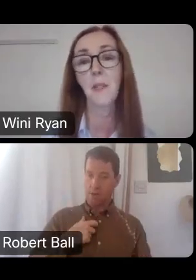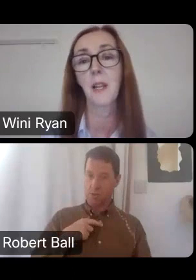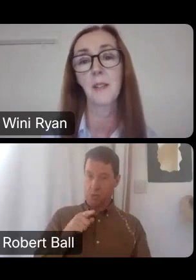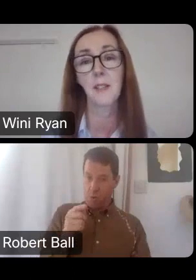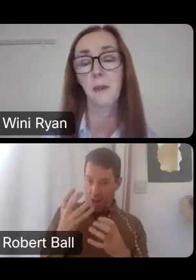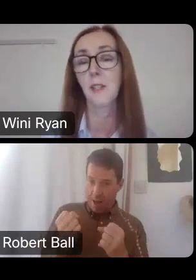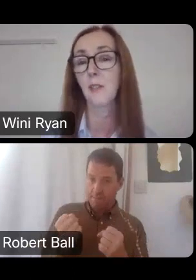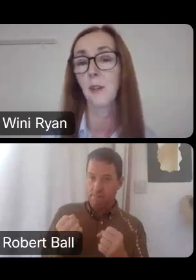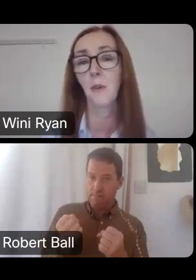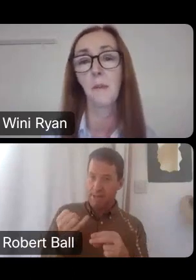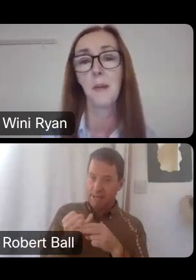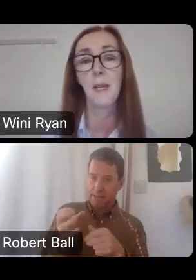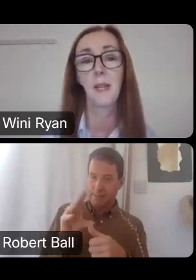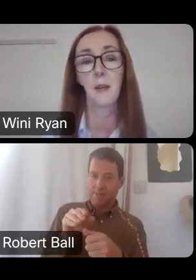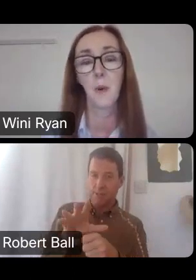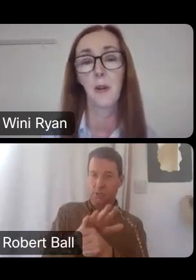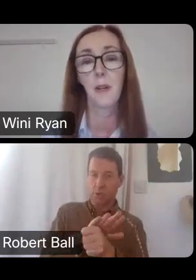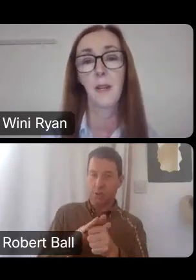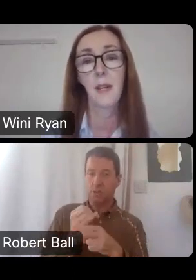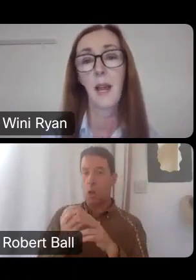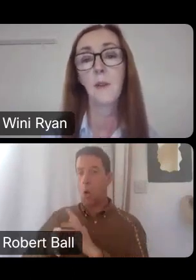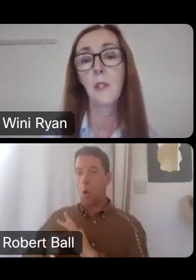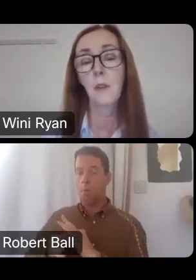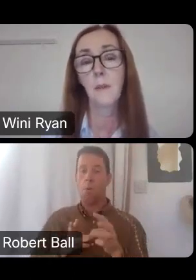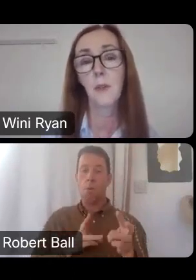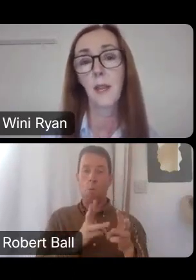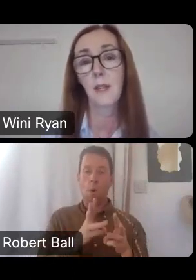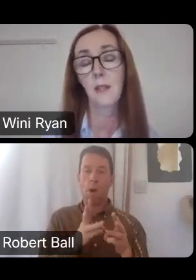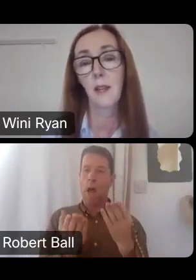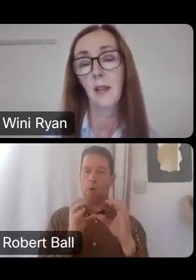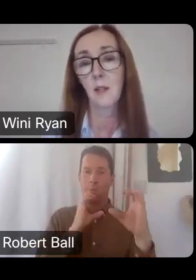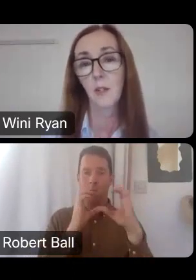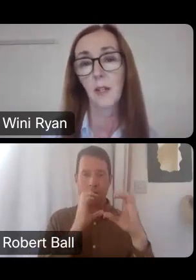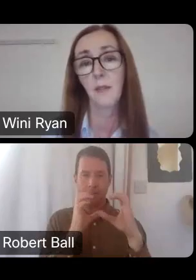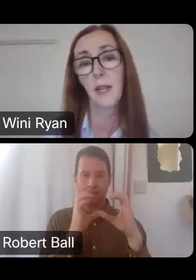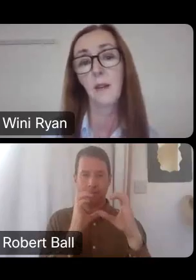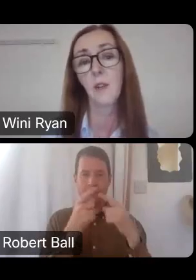in particular situations at home, in work? How do you communicate